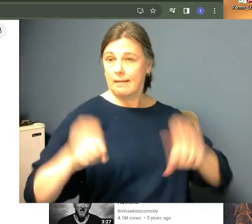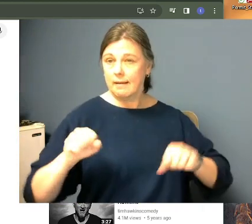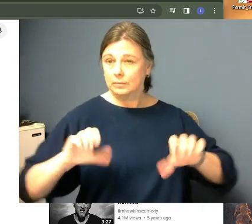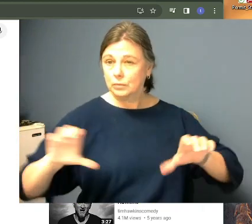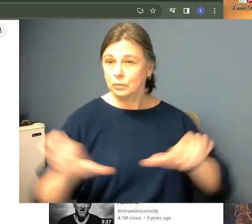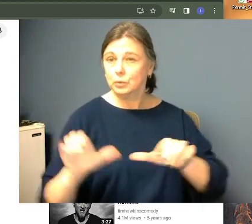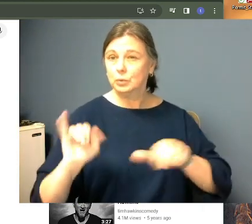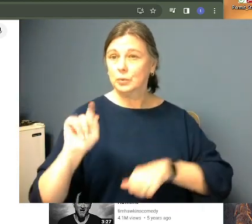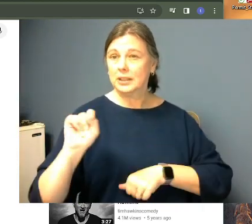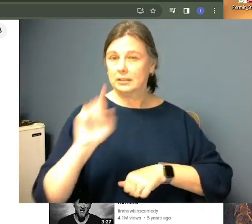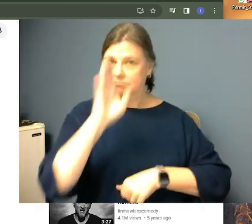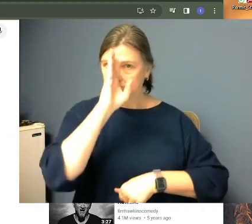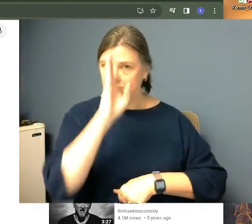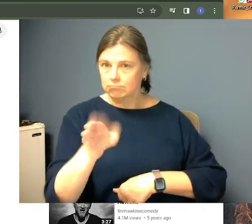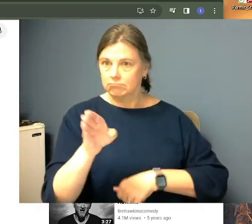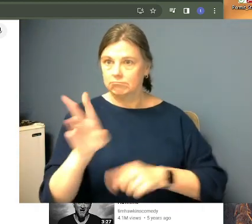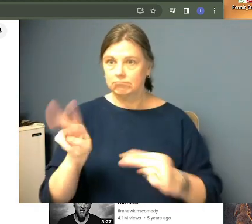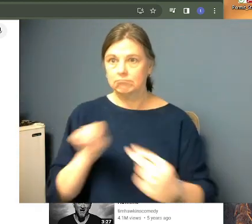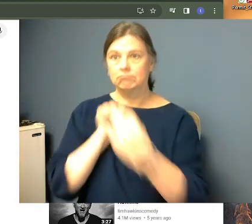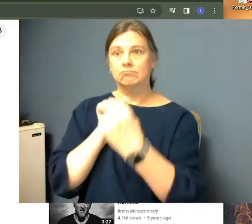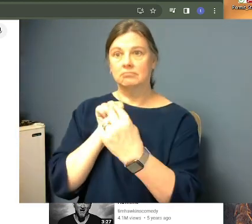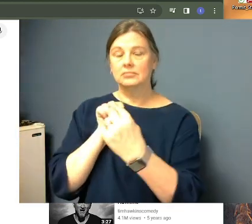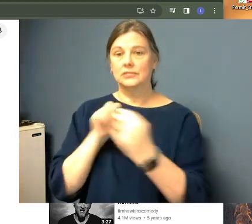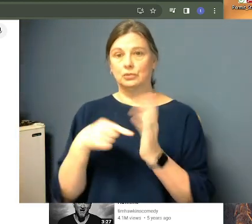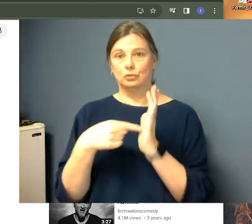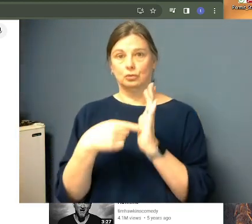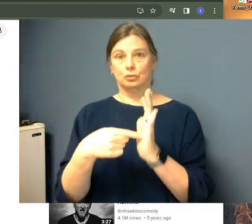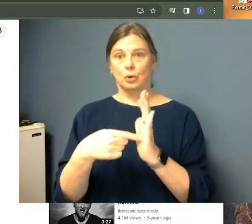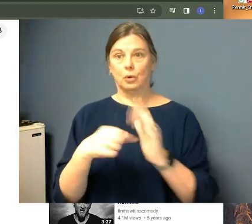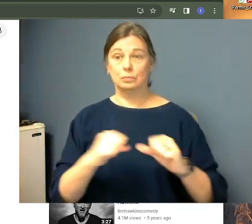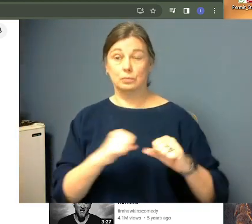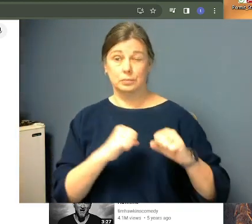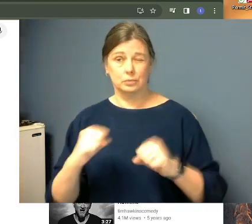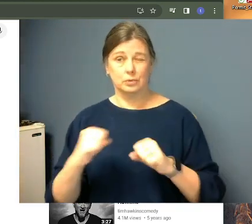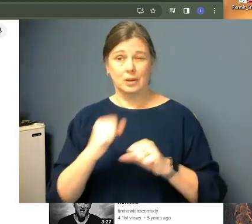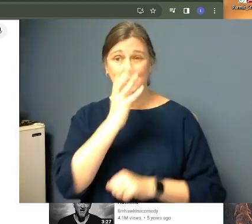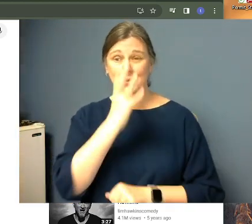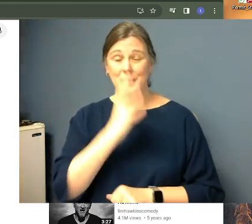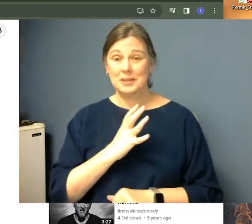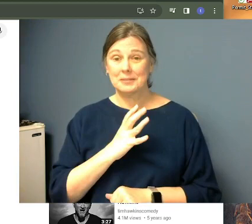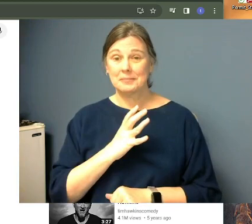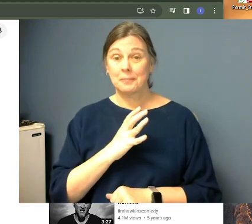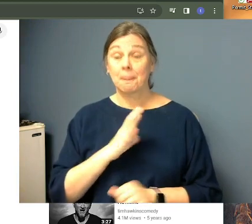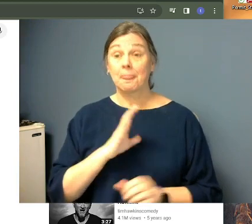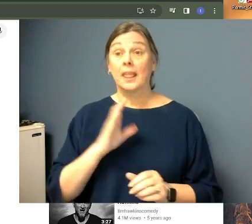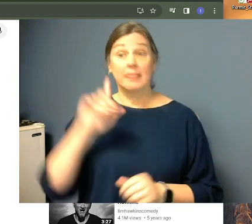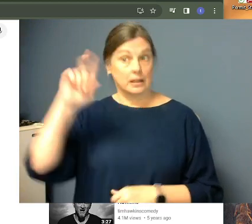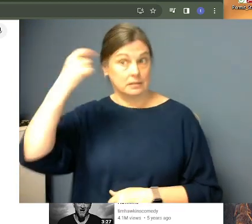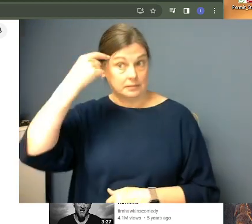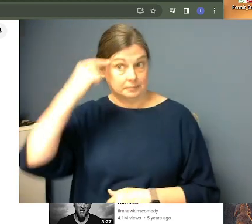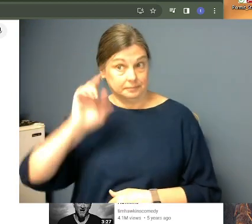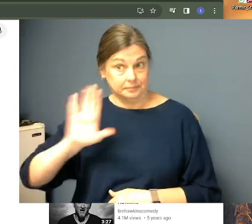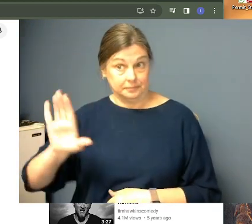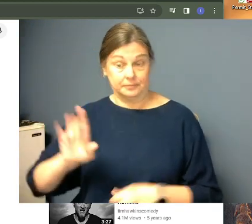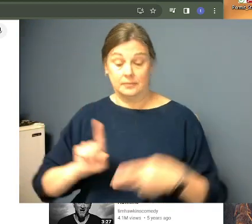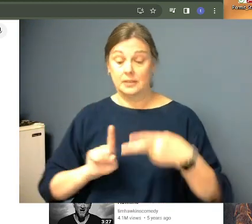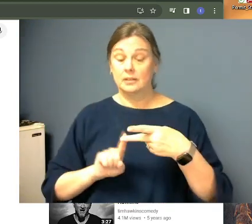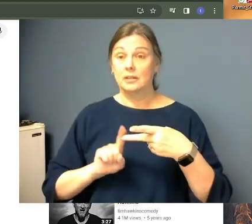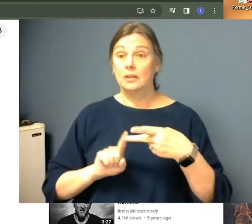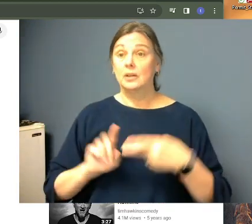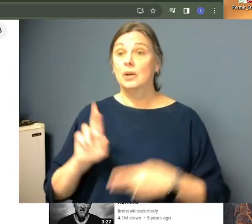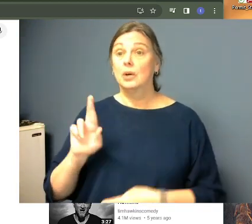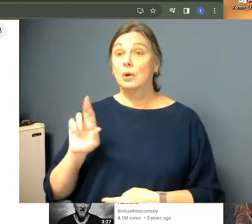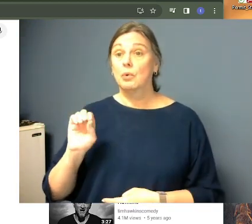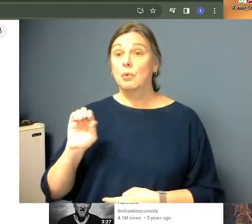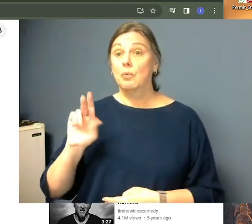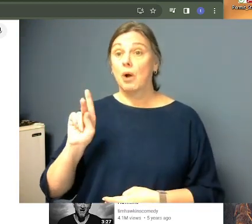us, which suggests her strength. Now, Rockwell's Rosie, the Rosie who's on the right in the